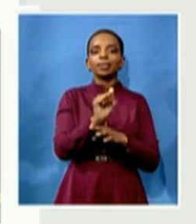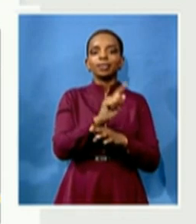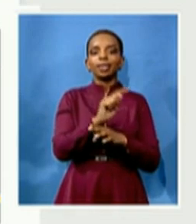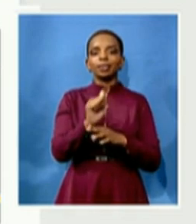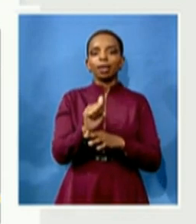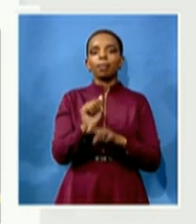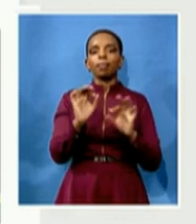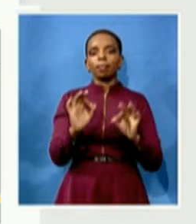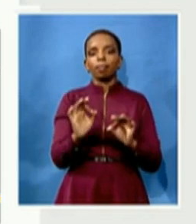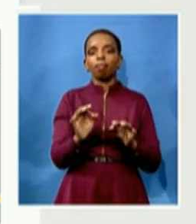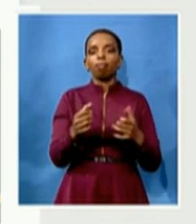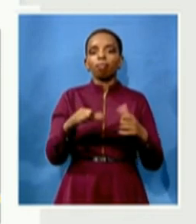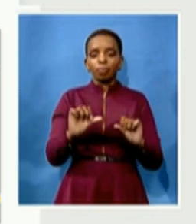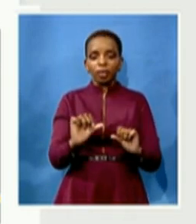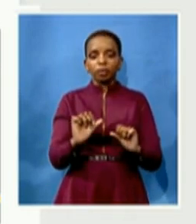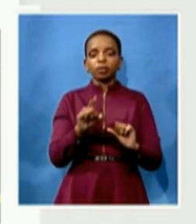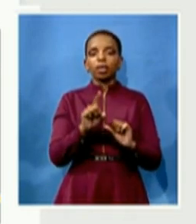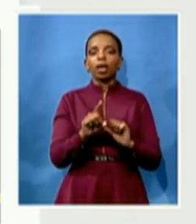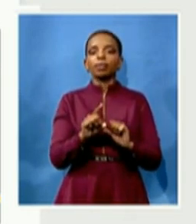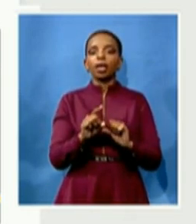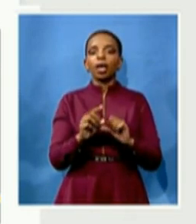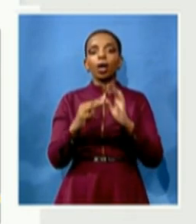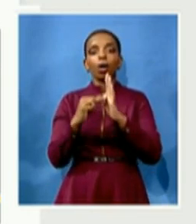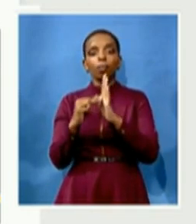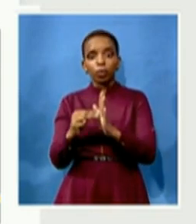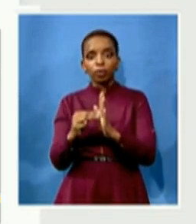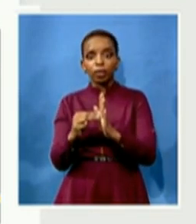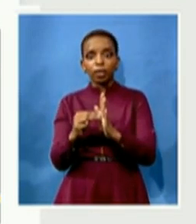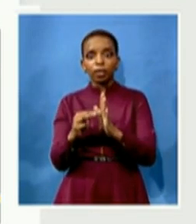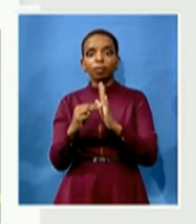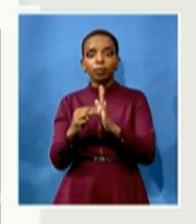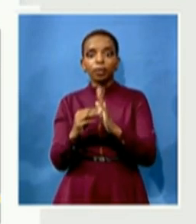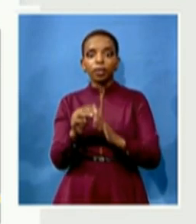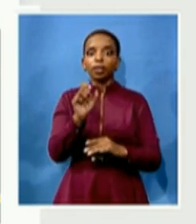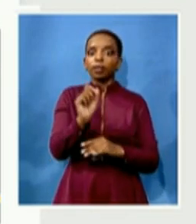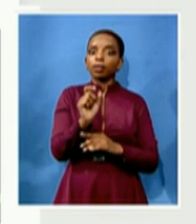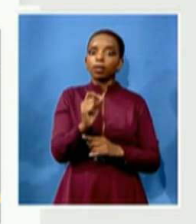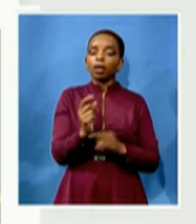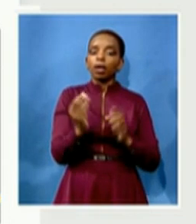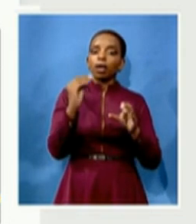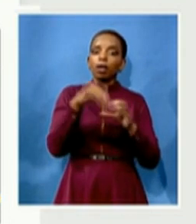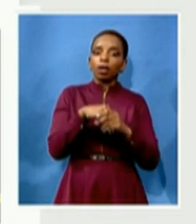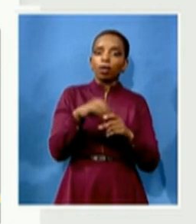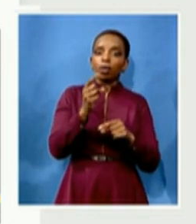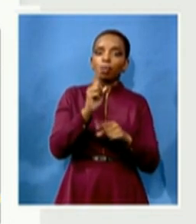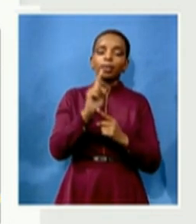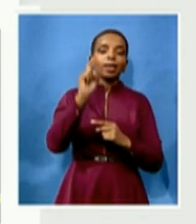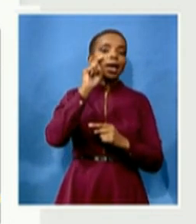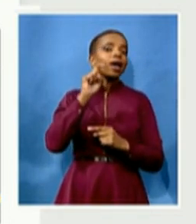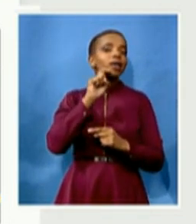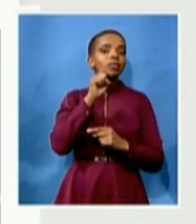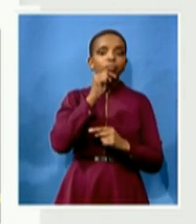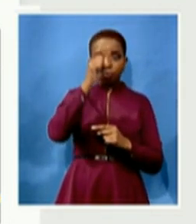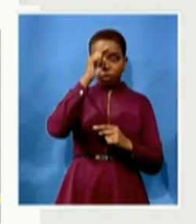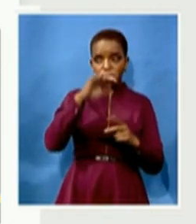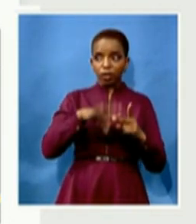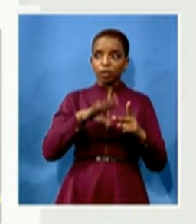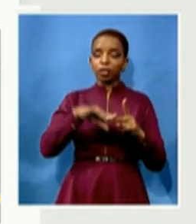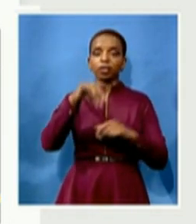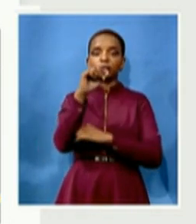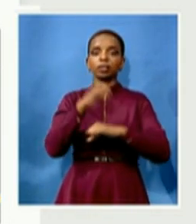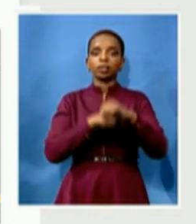modeling does take into account the age profile and the structure of the comorbidity in the country. Thank